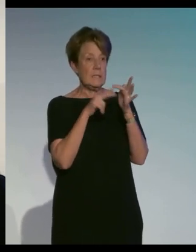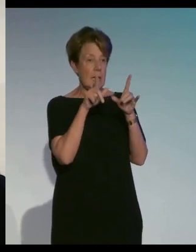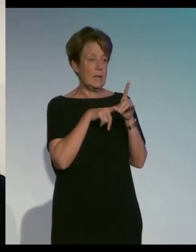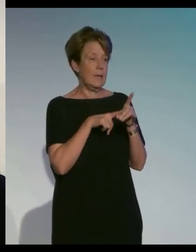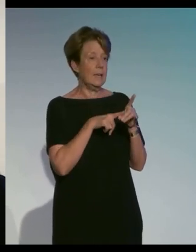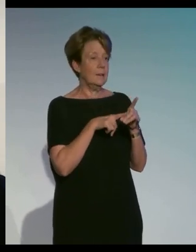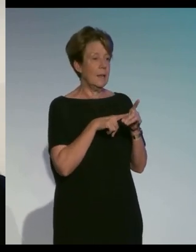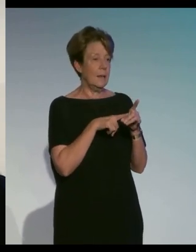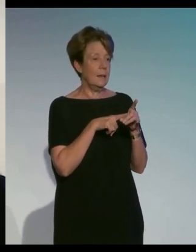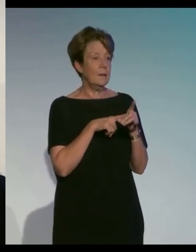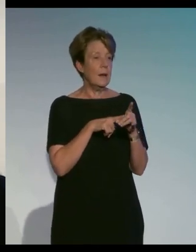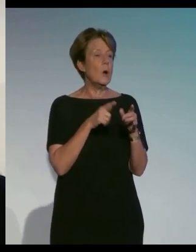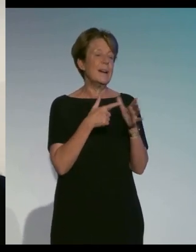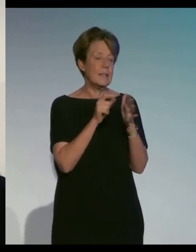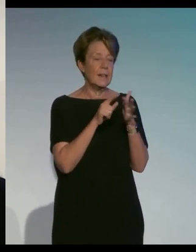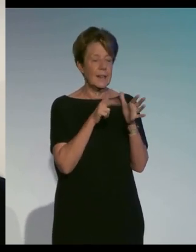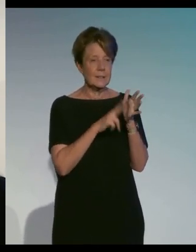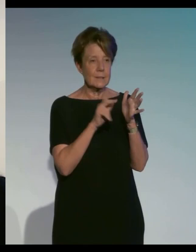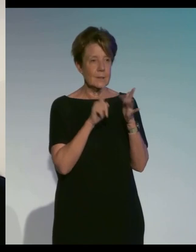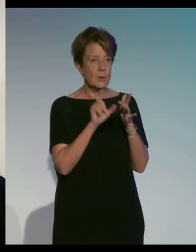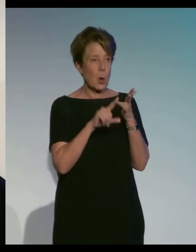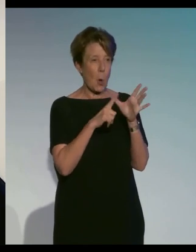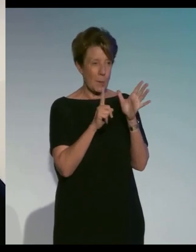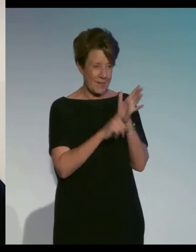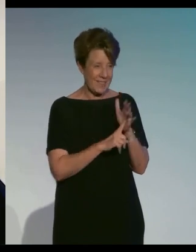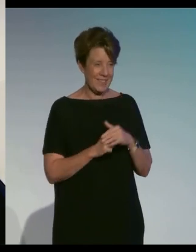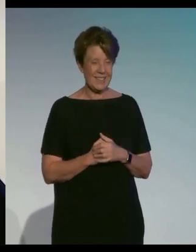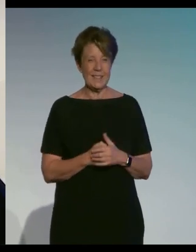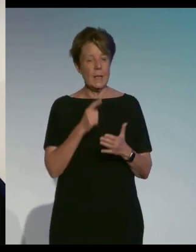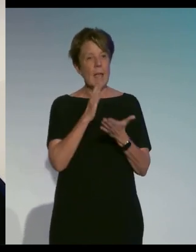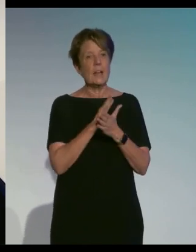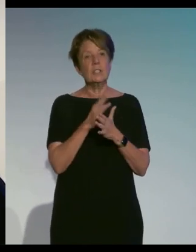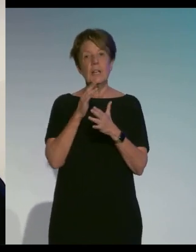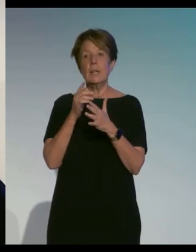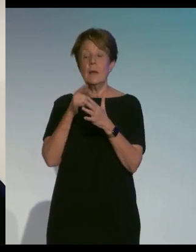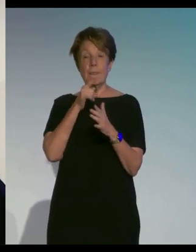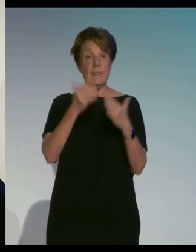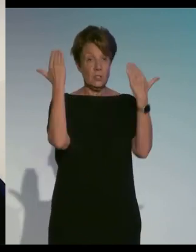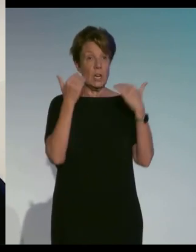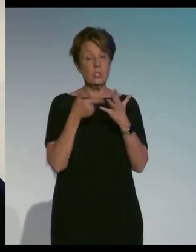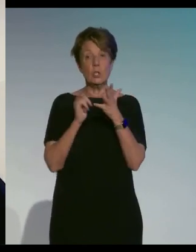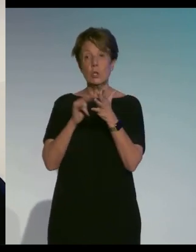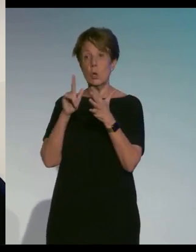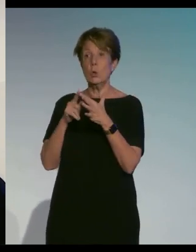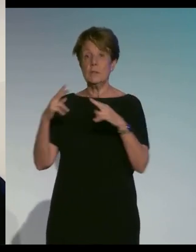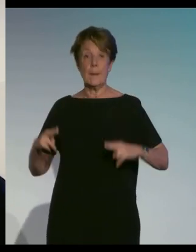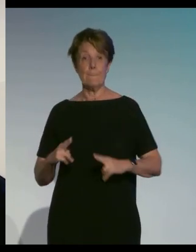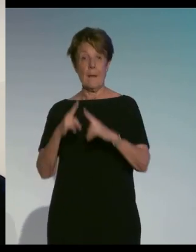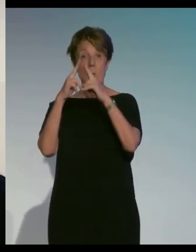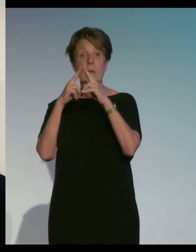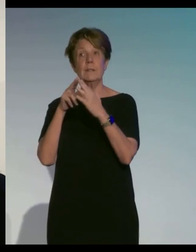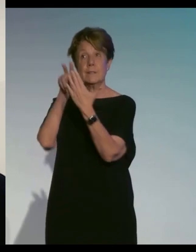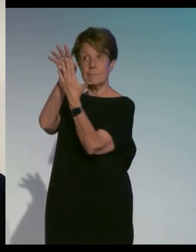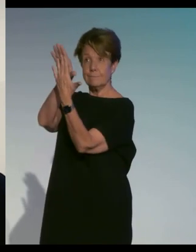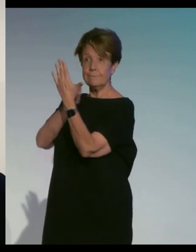development of a very scenic area, the judge drew on the Paris Accord. And the willingness of judges